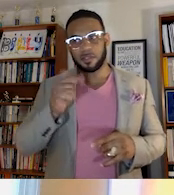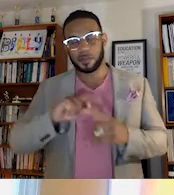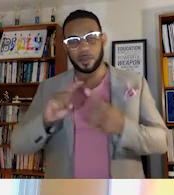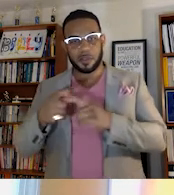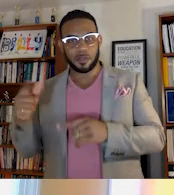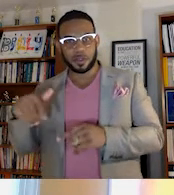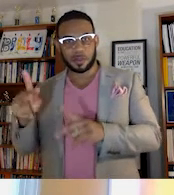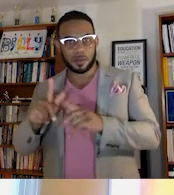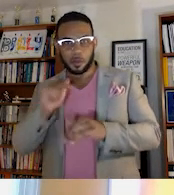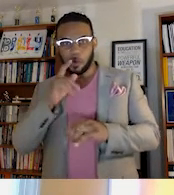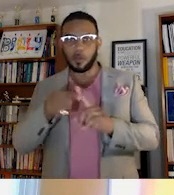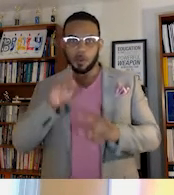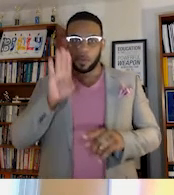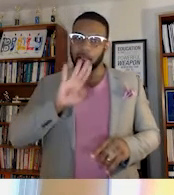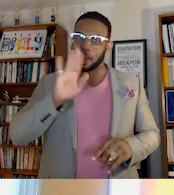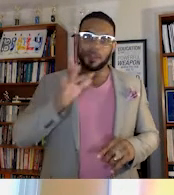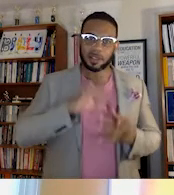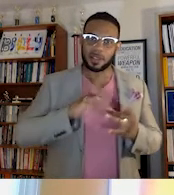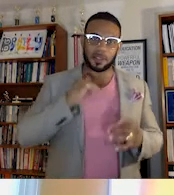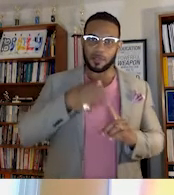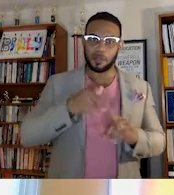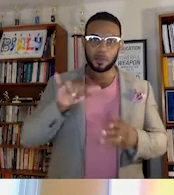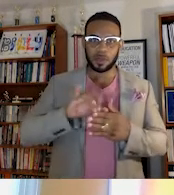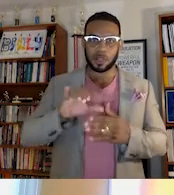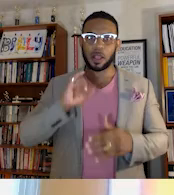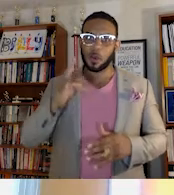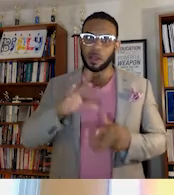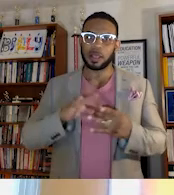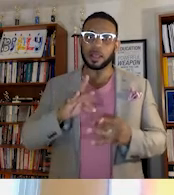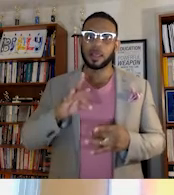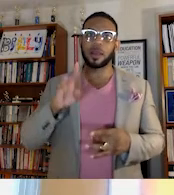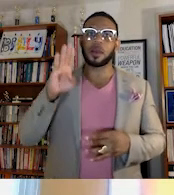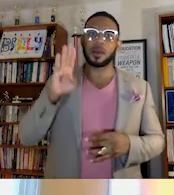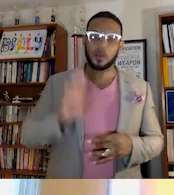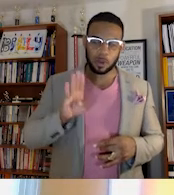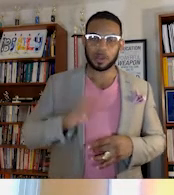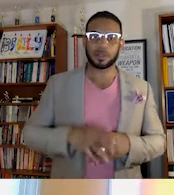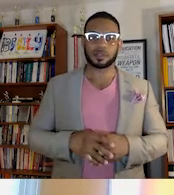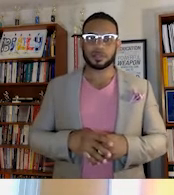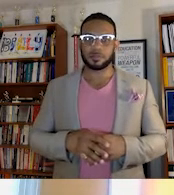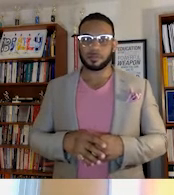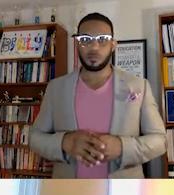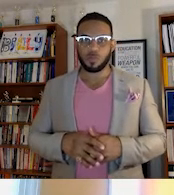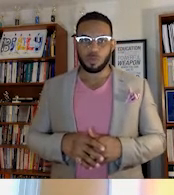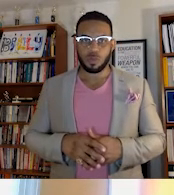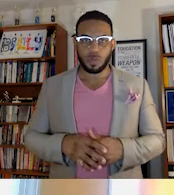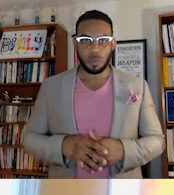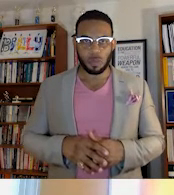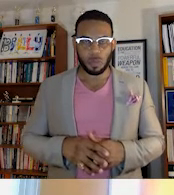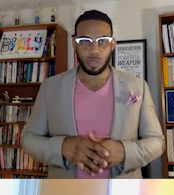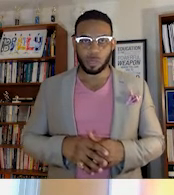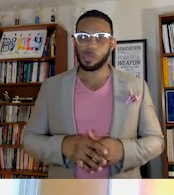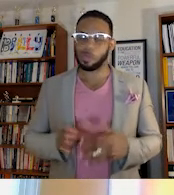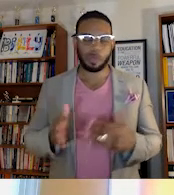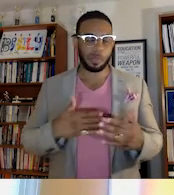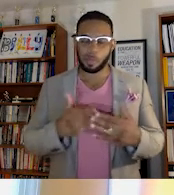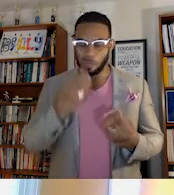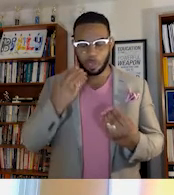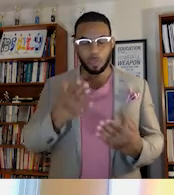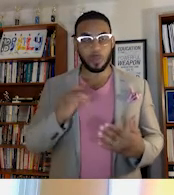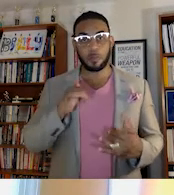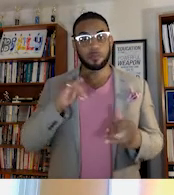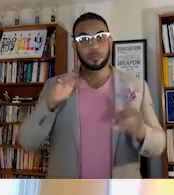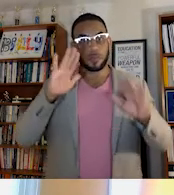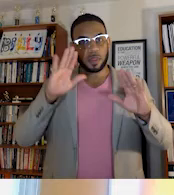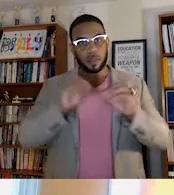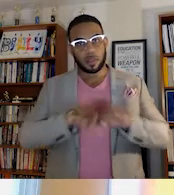friends think is people who are from Brooklyn never say they're from New York City. They always say they're from Brooklyn. So anyway, just a little. So we have a